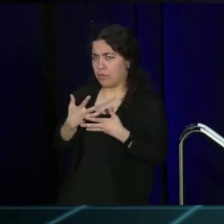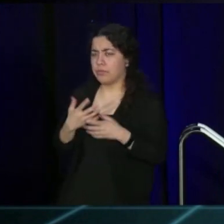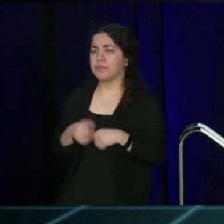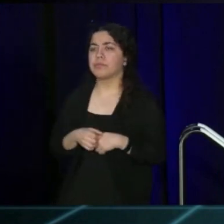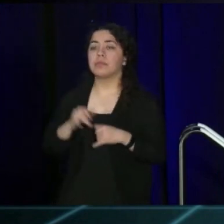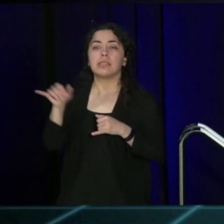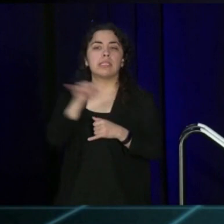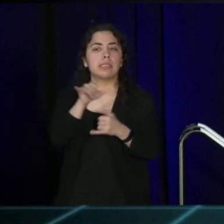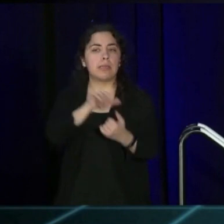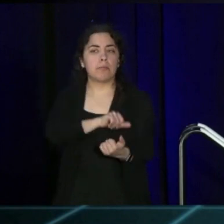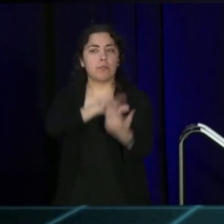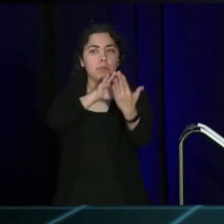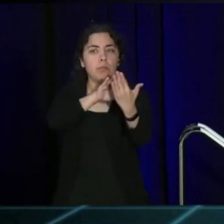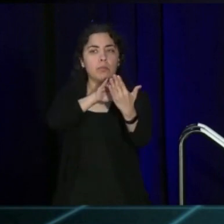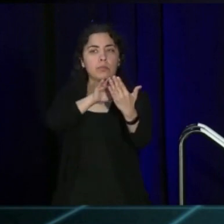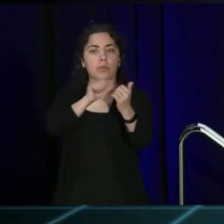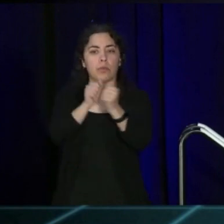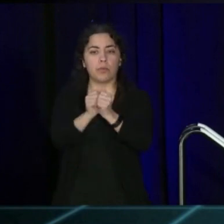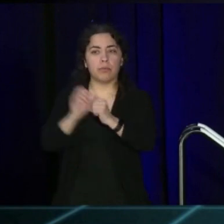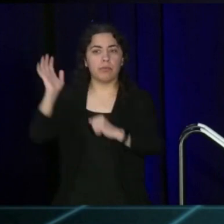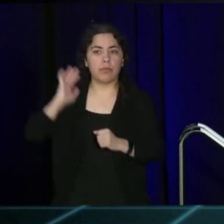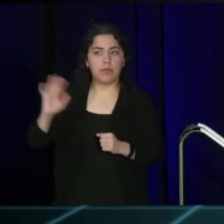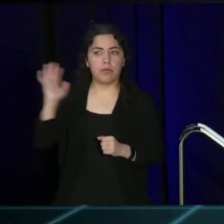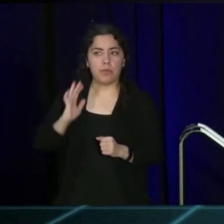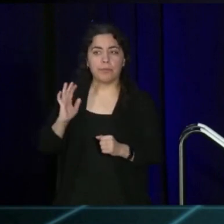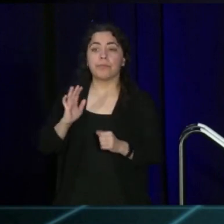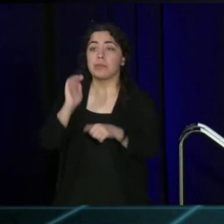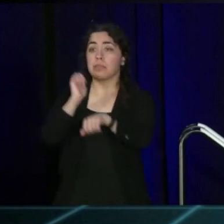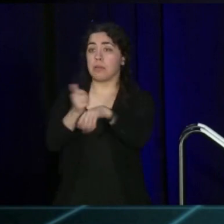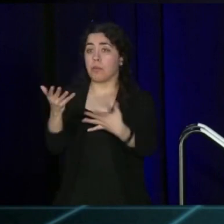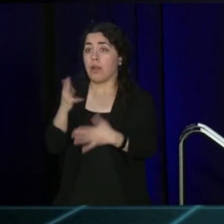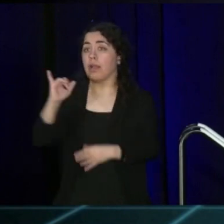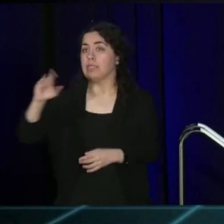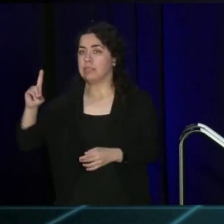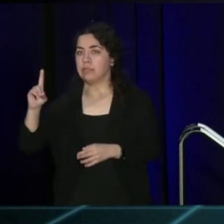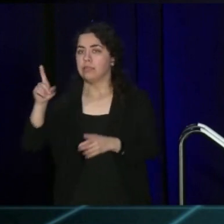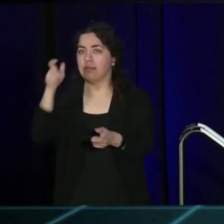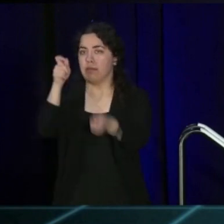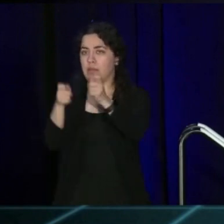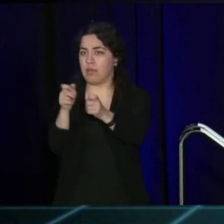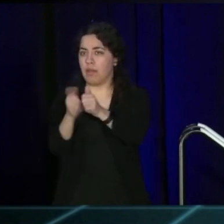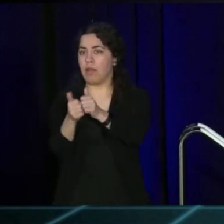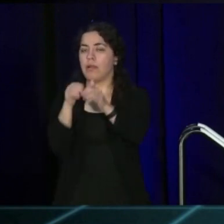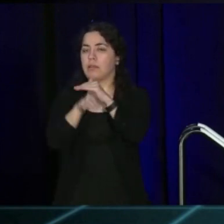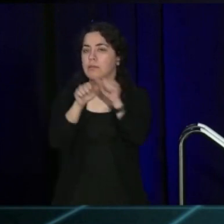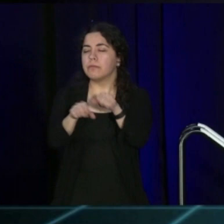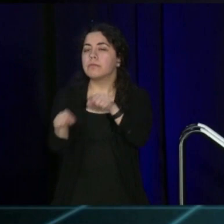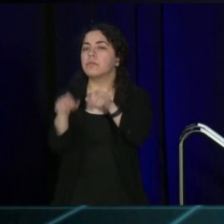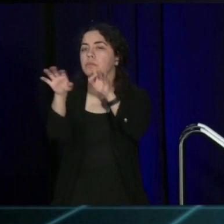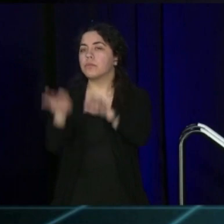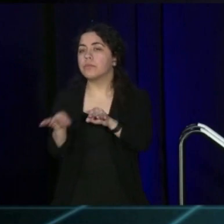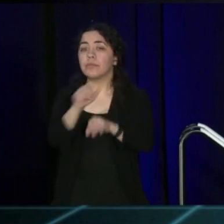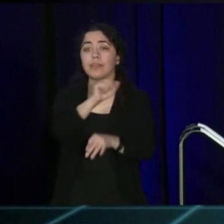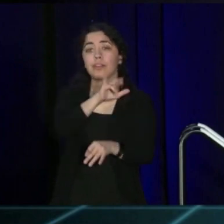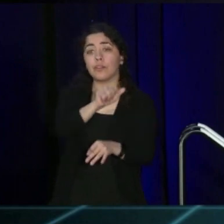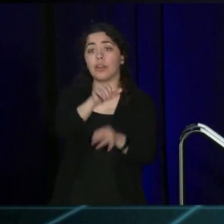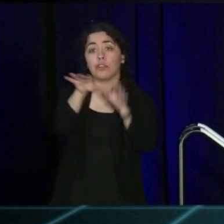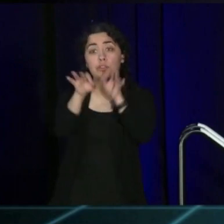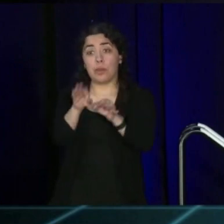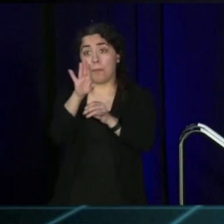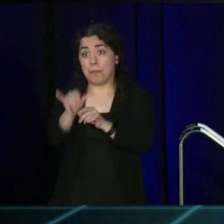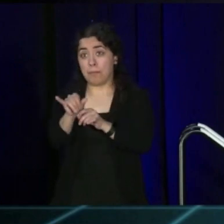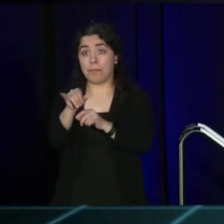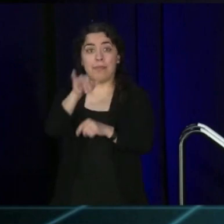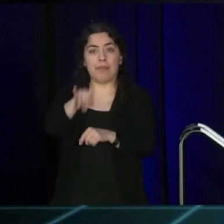as we did with hints before. We can set an ID and add it to our accessible description. Area described by can actually accept